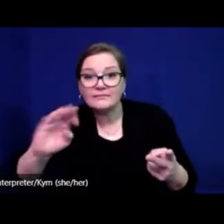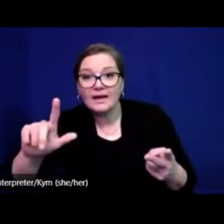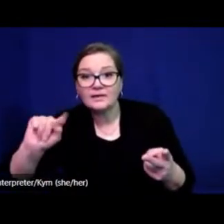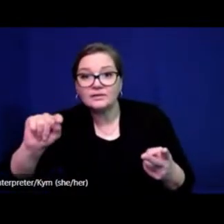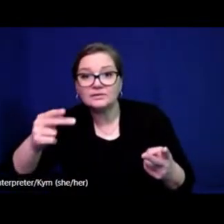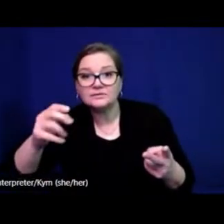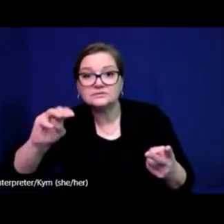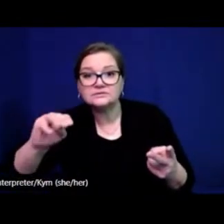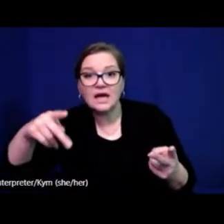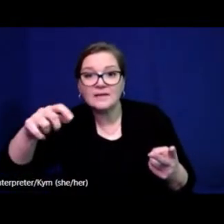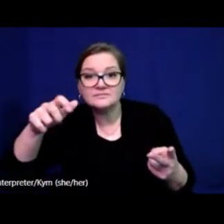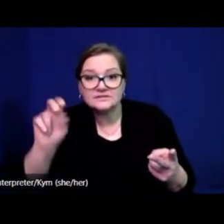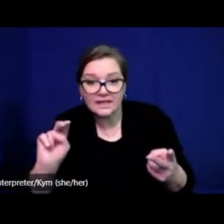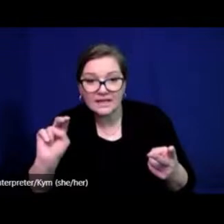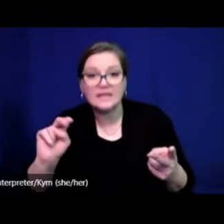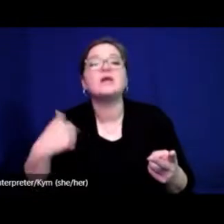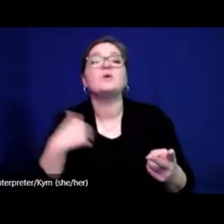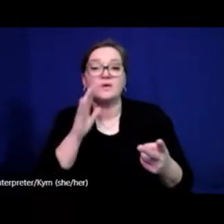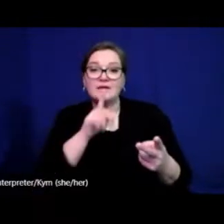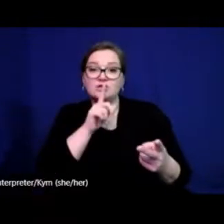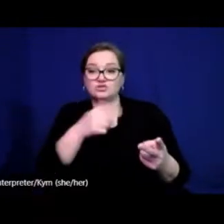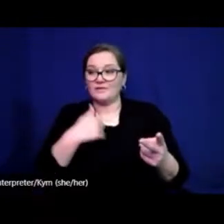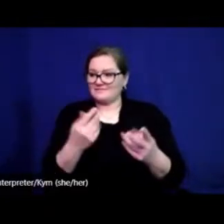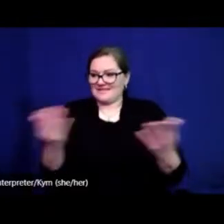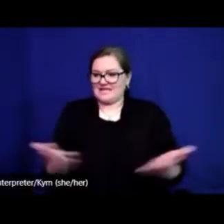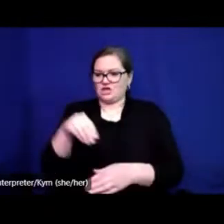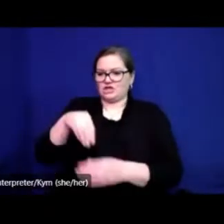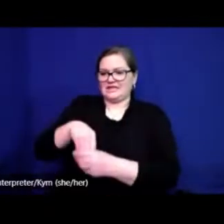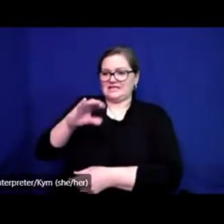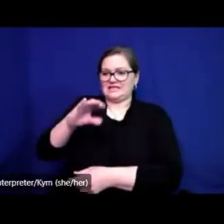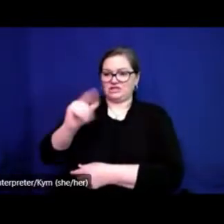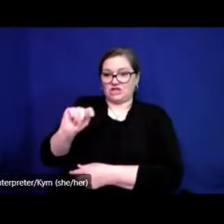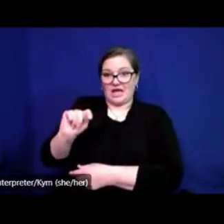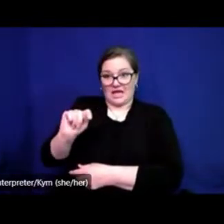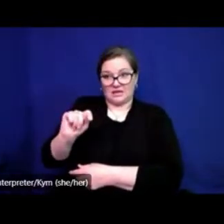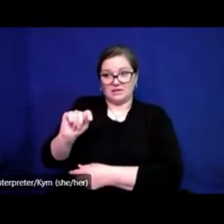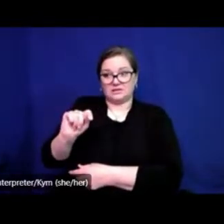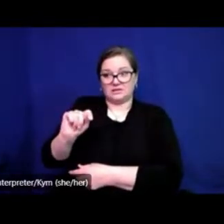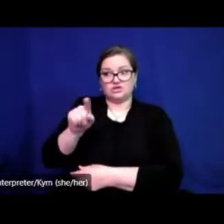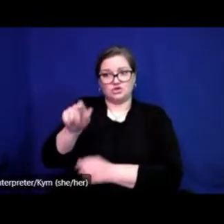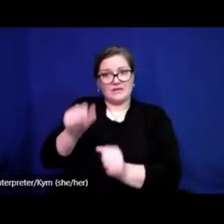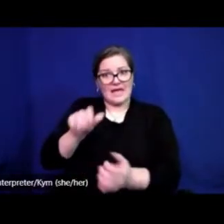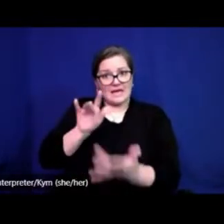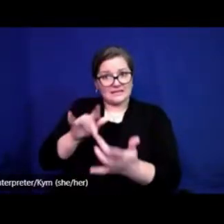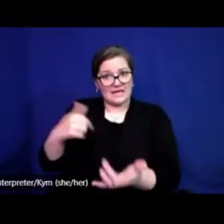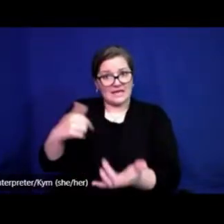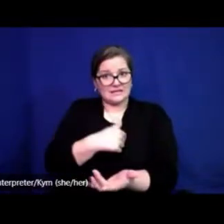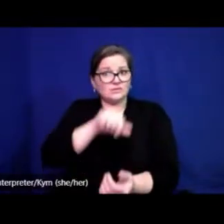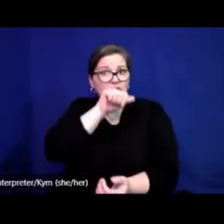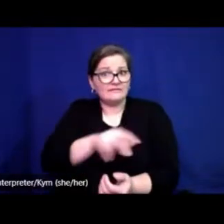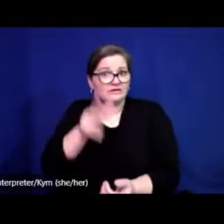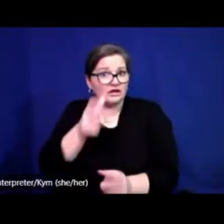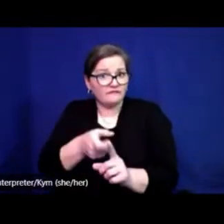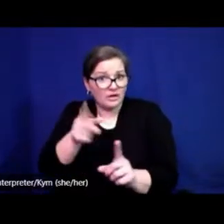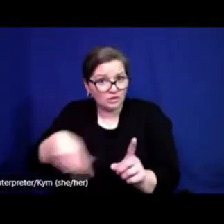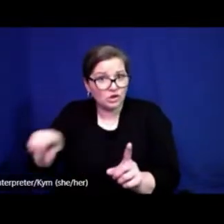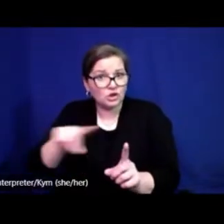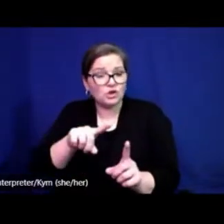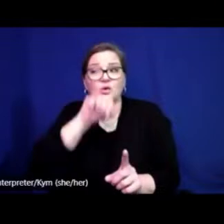will make sure that we have something here in the chat so that you can contact us. We would love to hear from you and